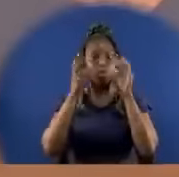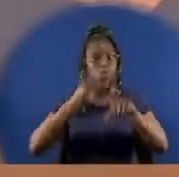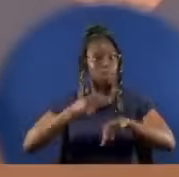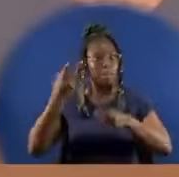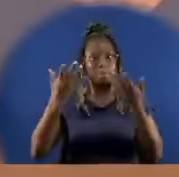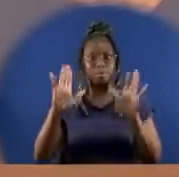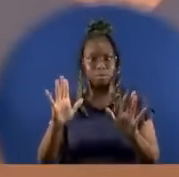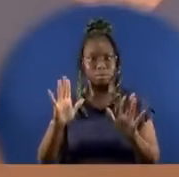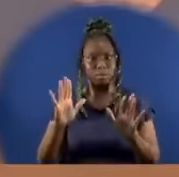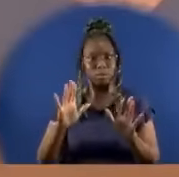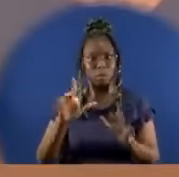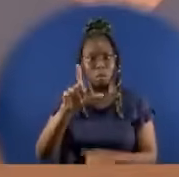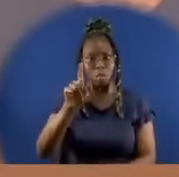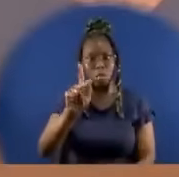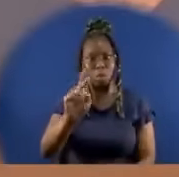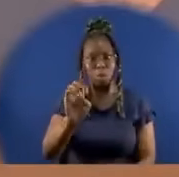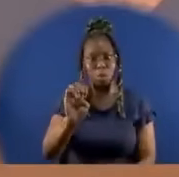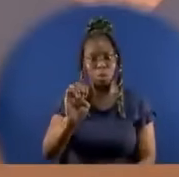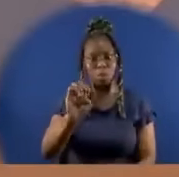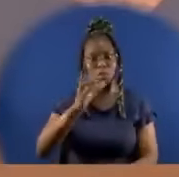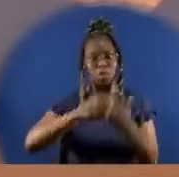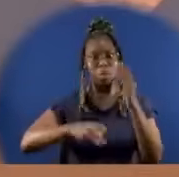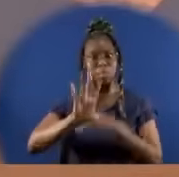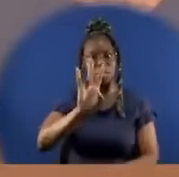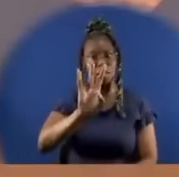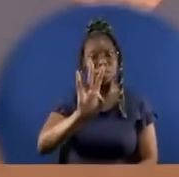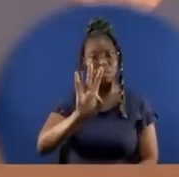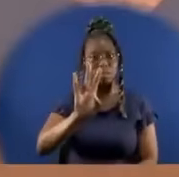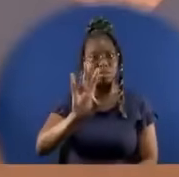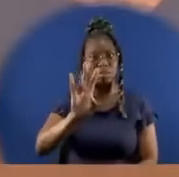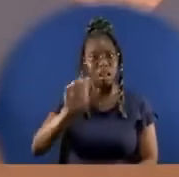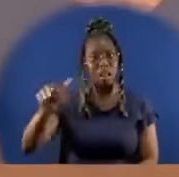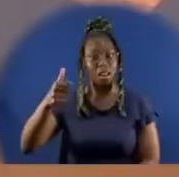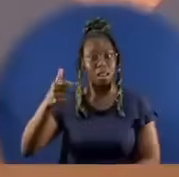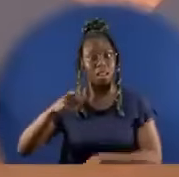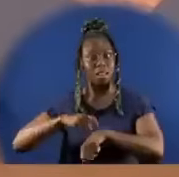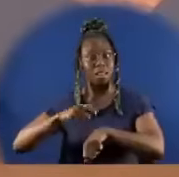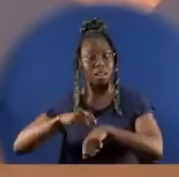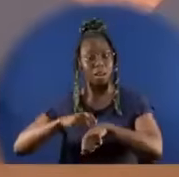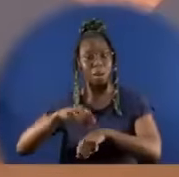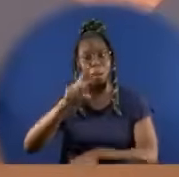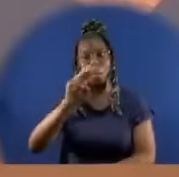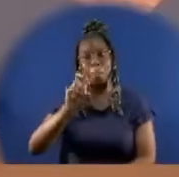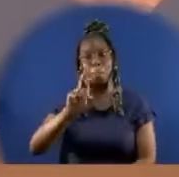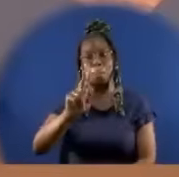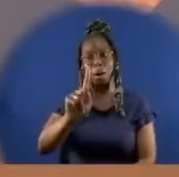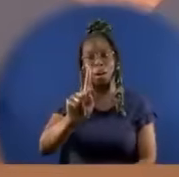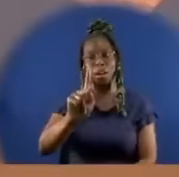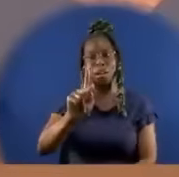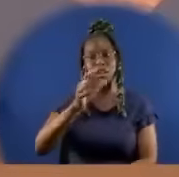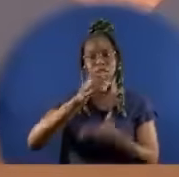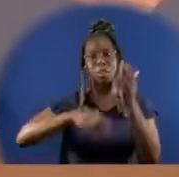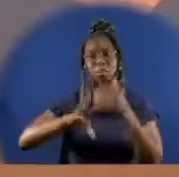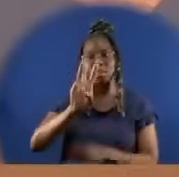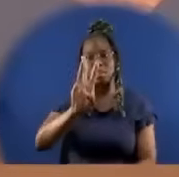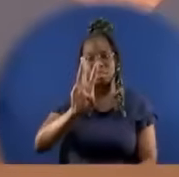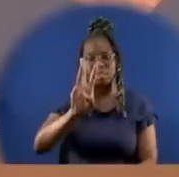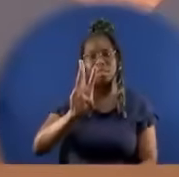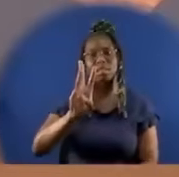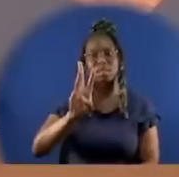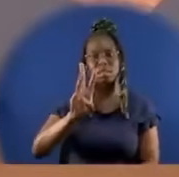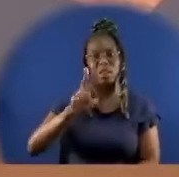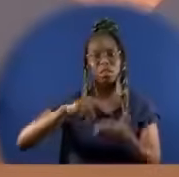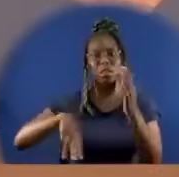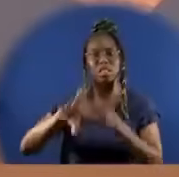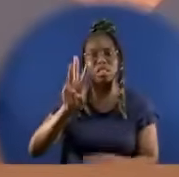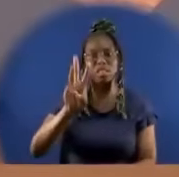Luke chapter 7 is one time. But the other time that we find out Jesus is amazed is in Mark chapter 6, verse 6. Mark chapter 6, verse